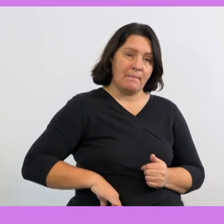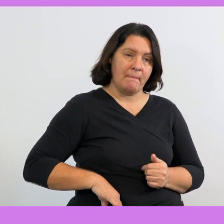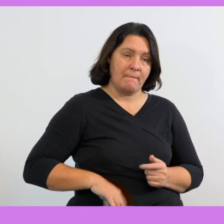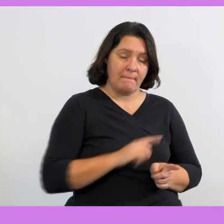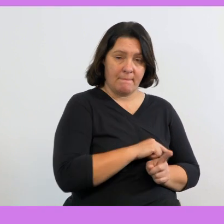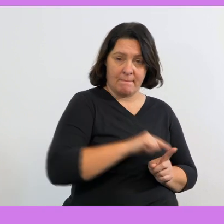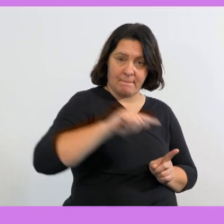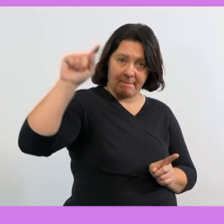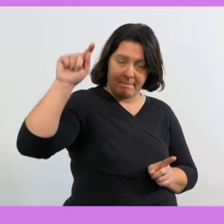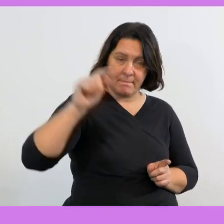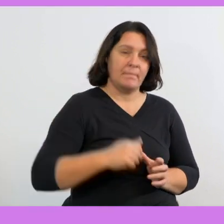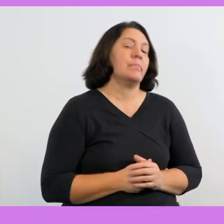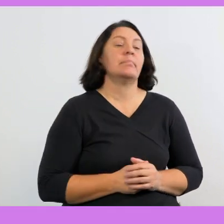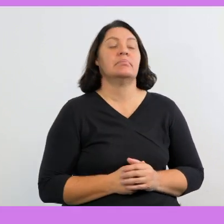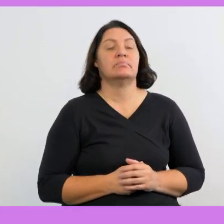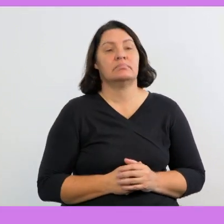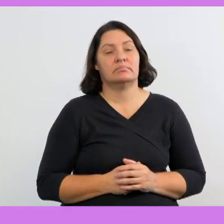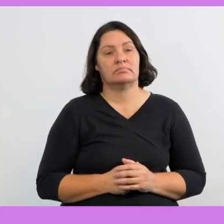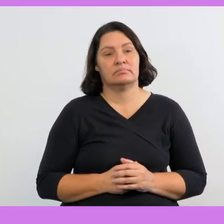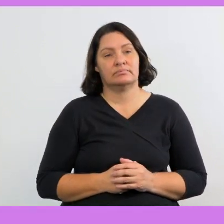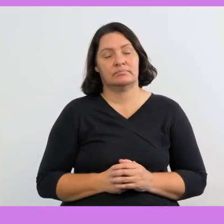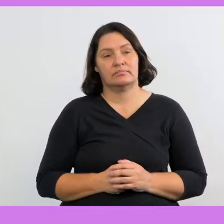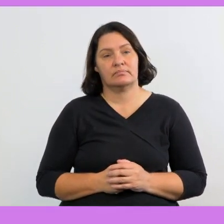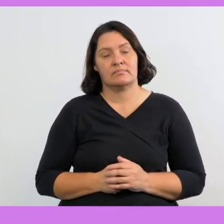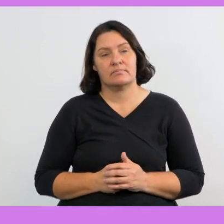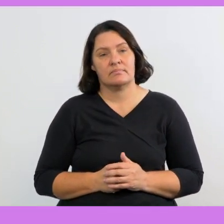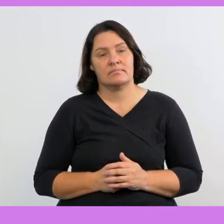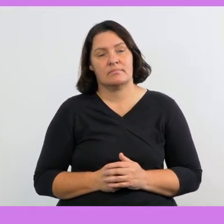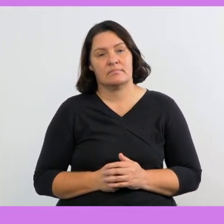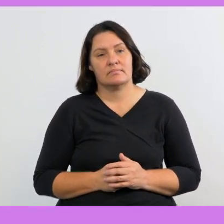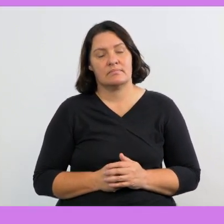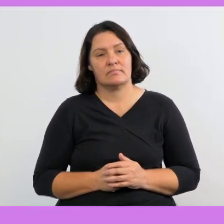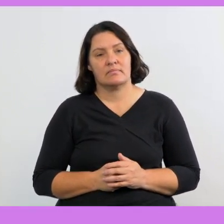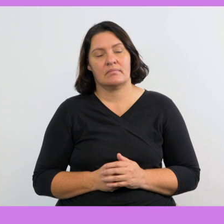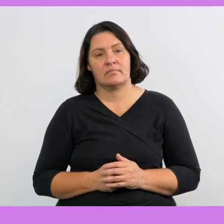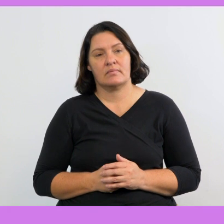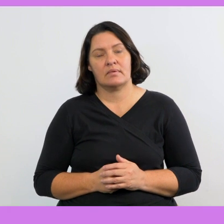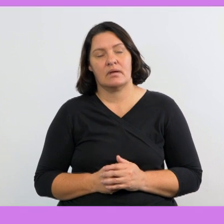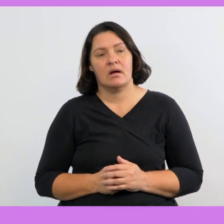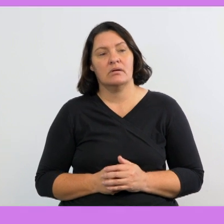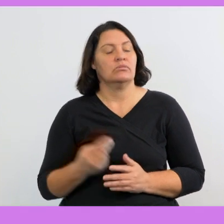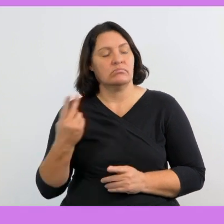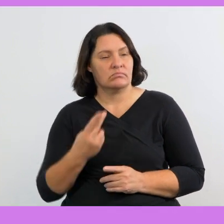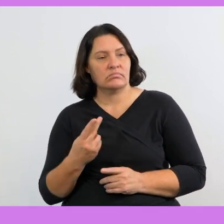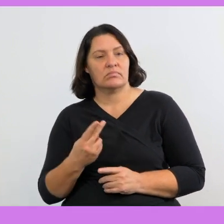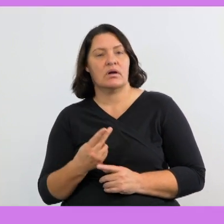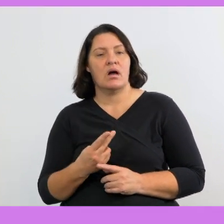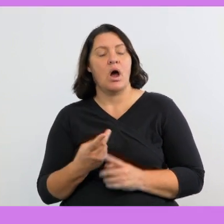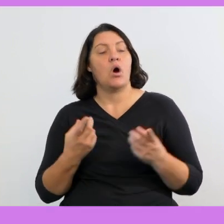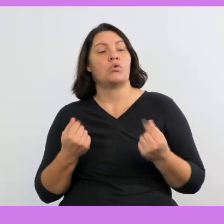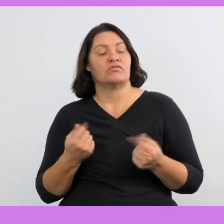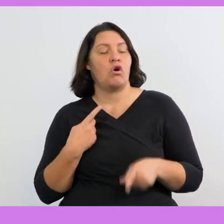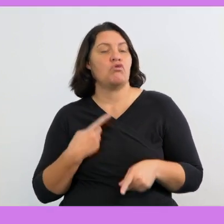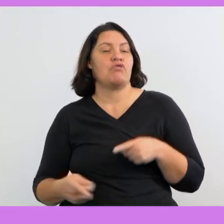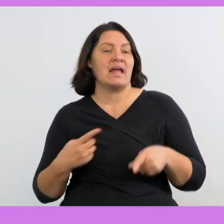at, we are saying the income graph is here. This is the income, and I just want to quickly label it so that we know this is the income